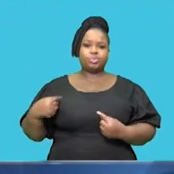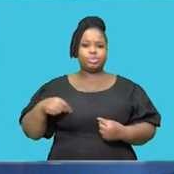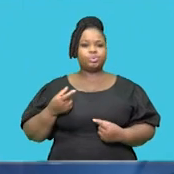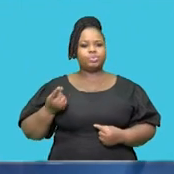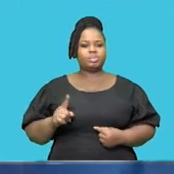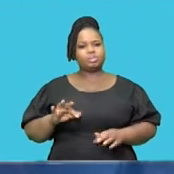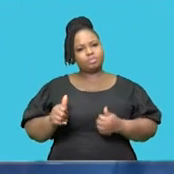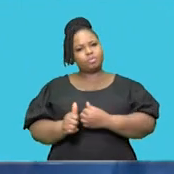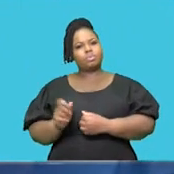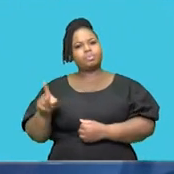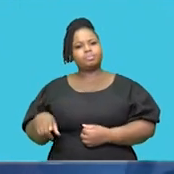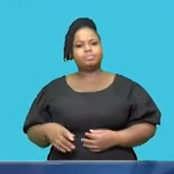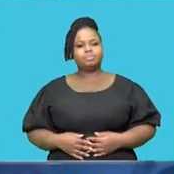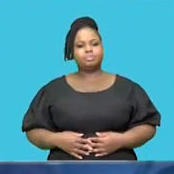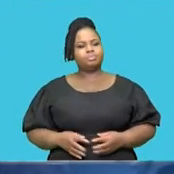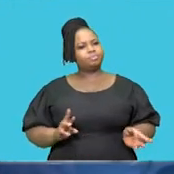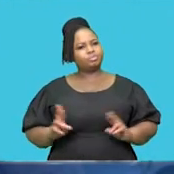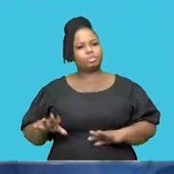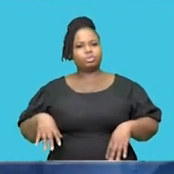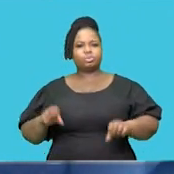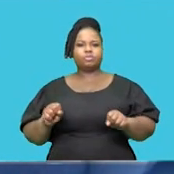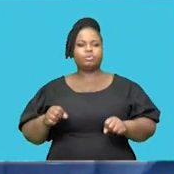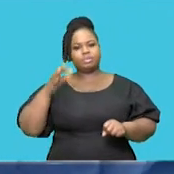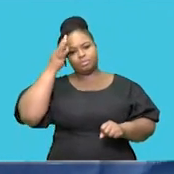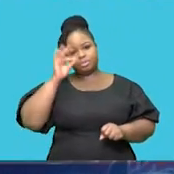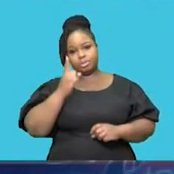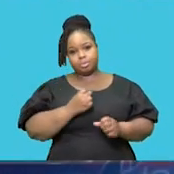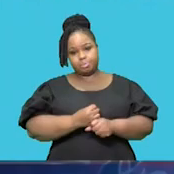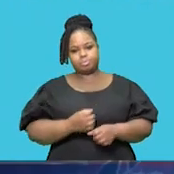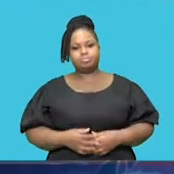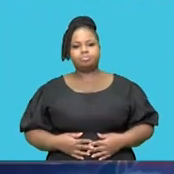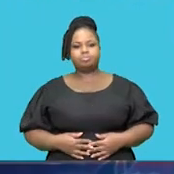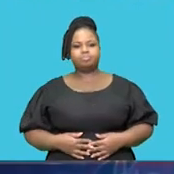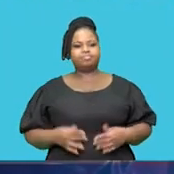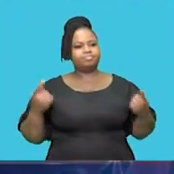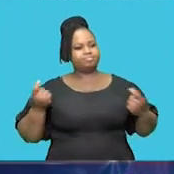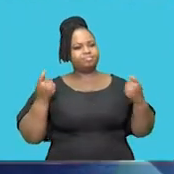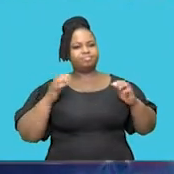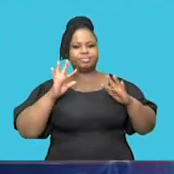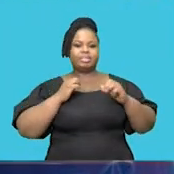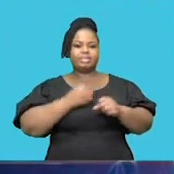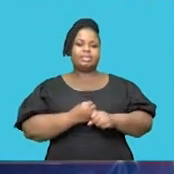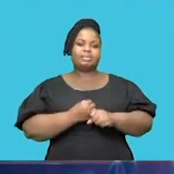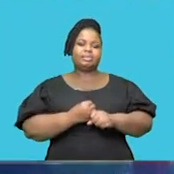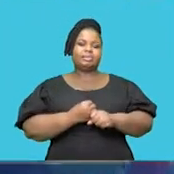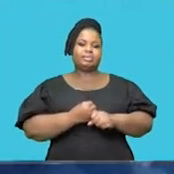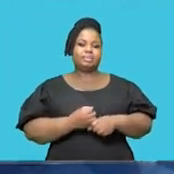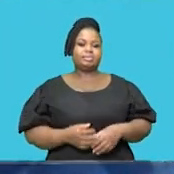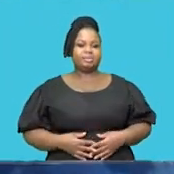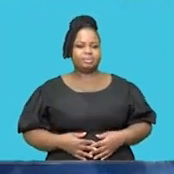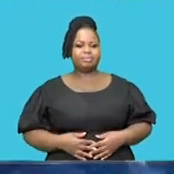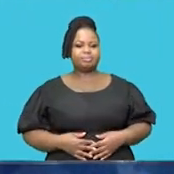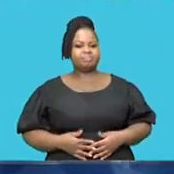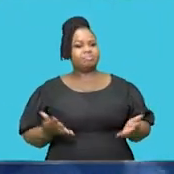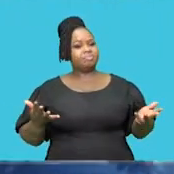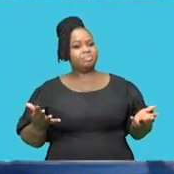can fall and be ready to take over the government next year. We are celebrating our 10-year anniversary, which